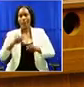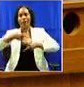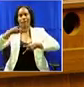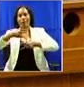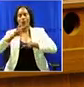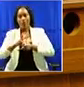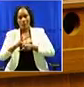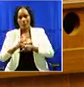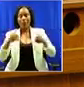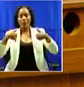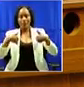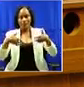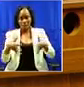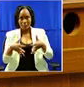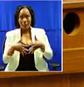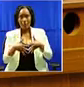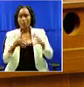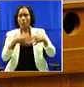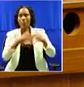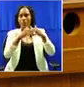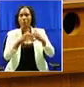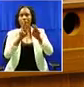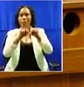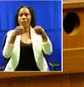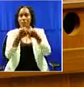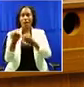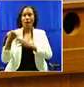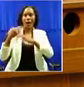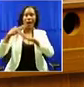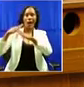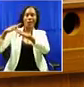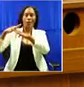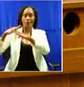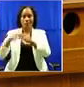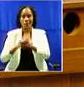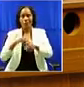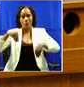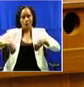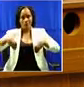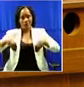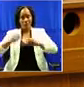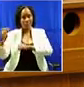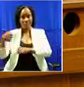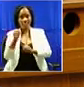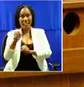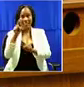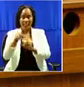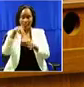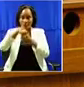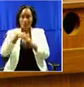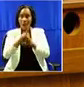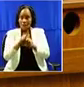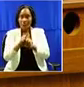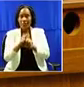the implementation of the National Anti-Corruption Strategy, which will improve transparency, which will